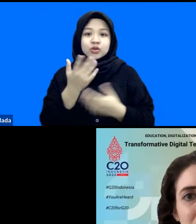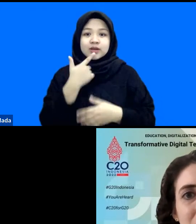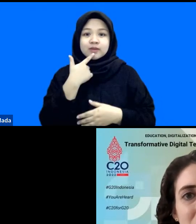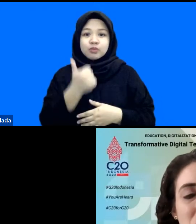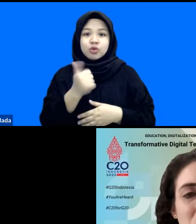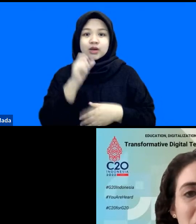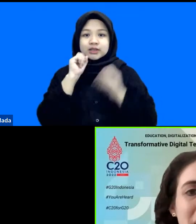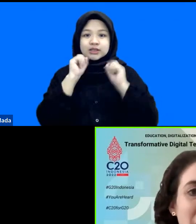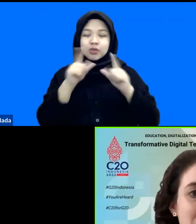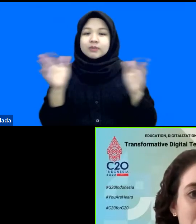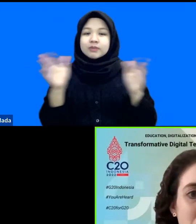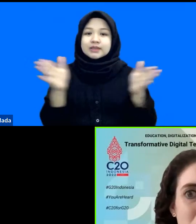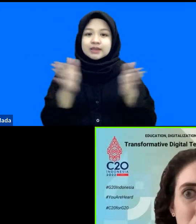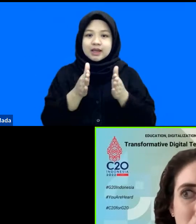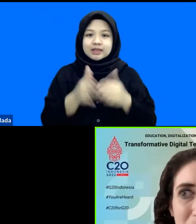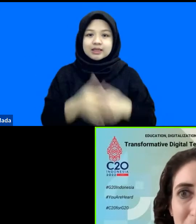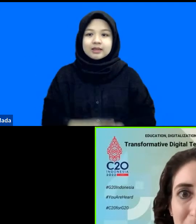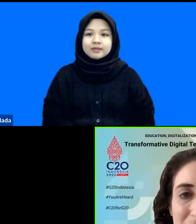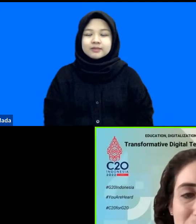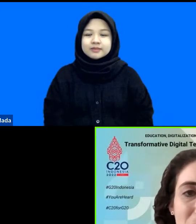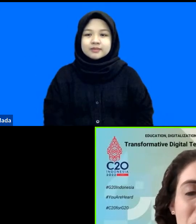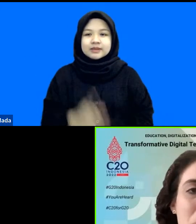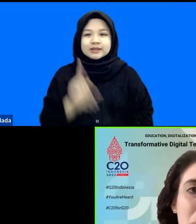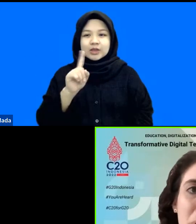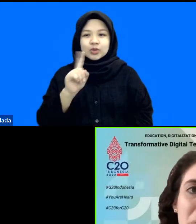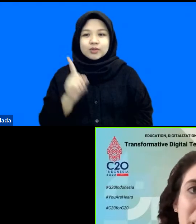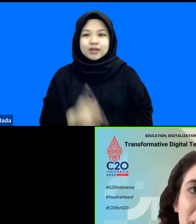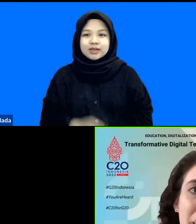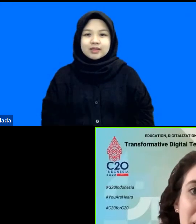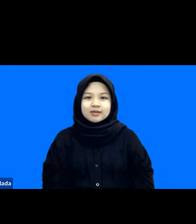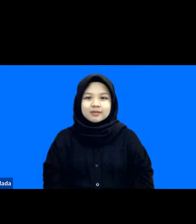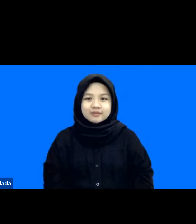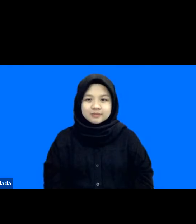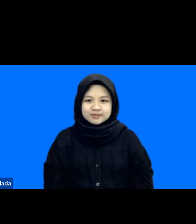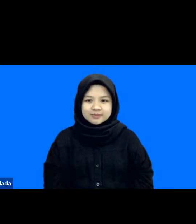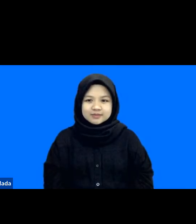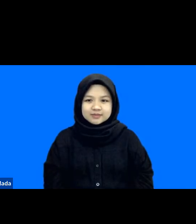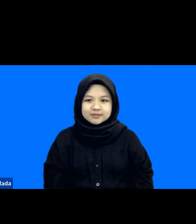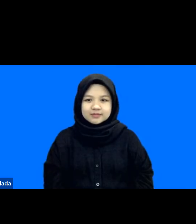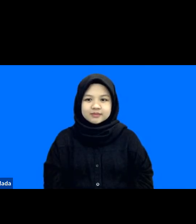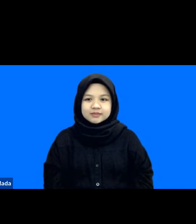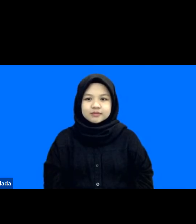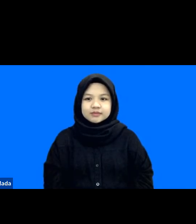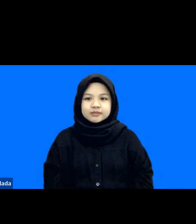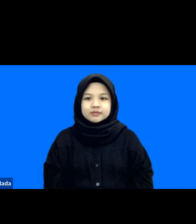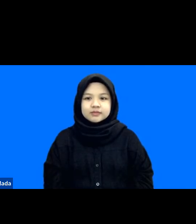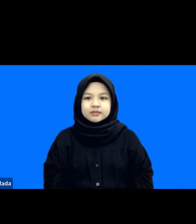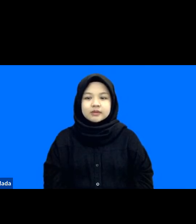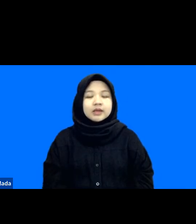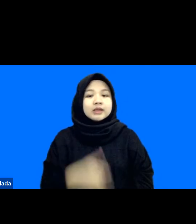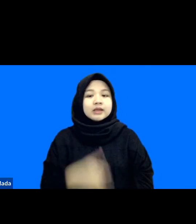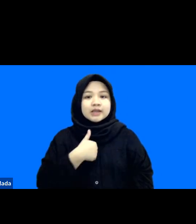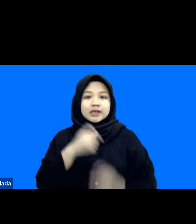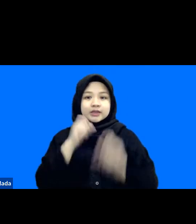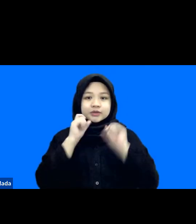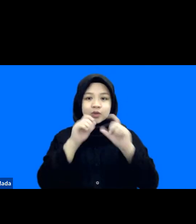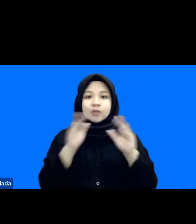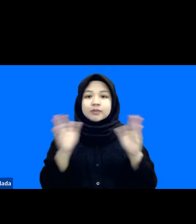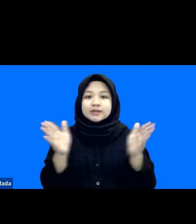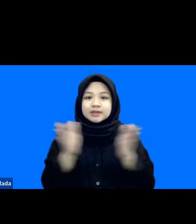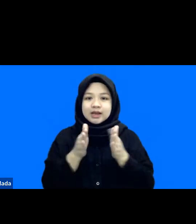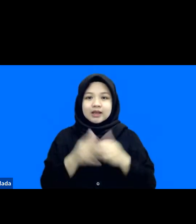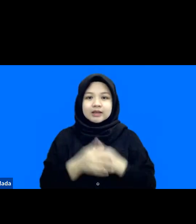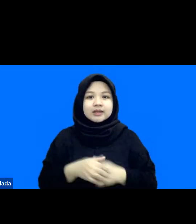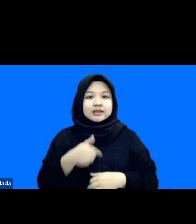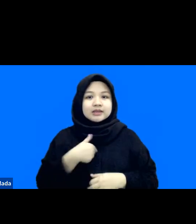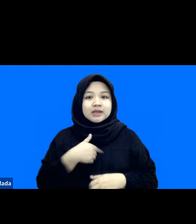1 minute. Sure. Yeah, I'm happy to answer very briefly. And I think, some of the speakers that followed me, I think touched on some